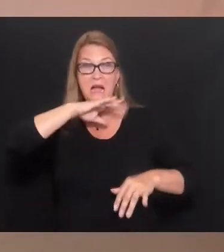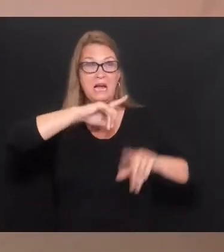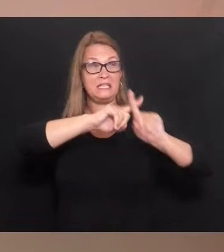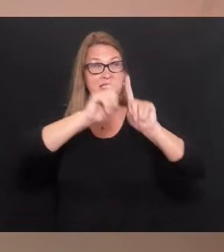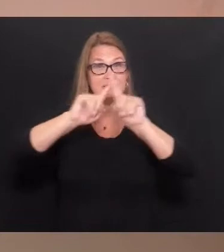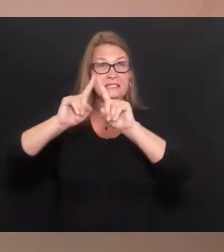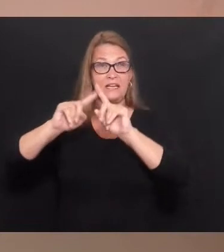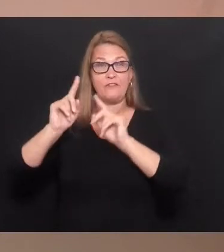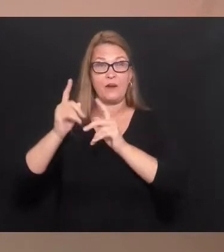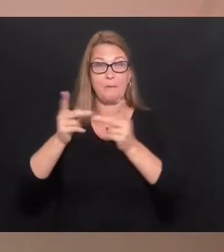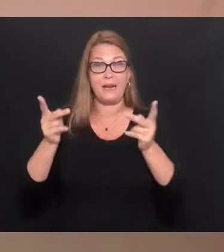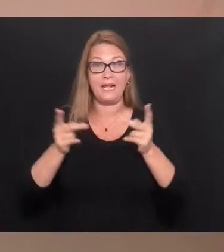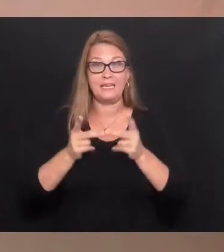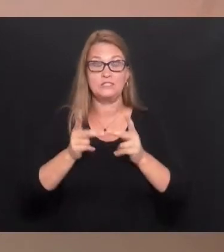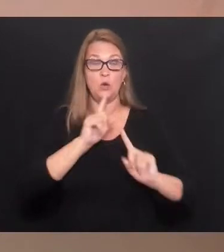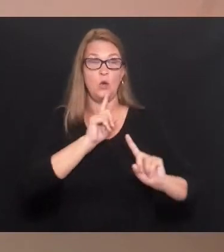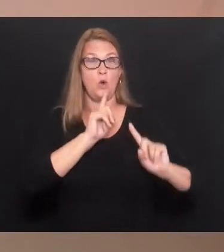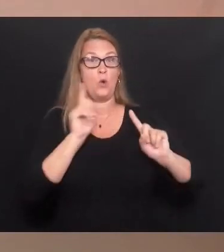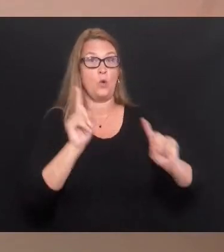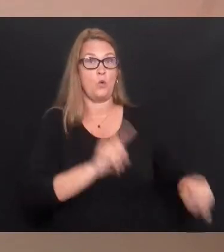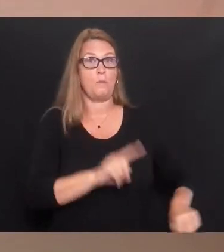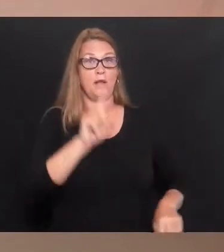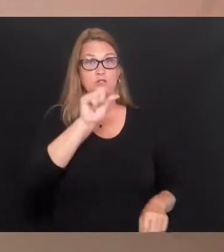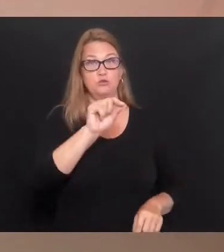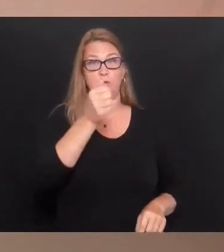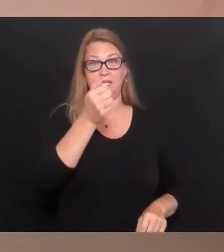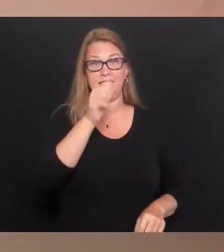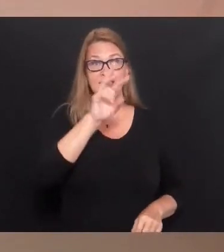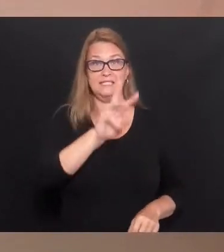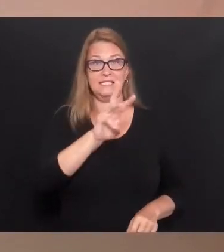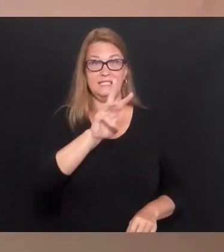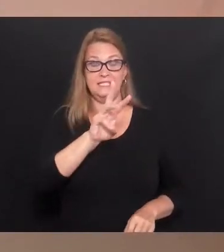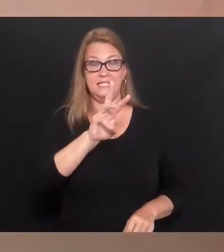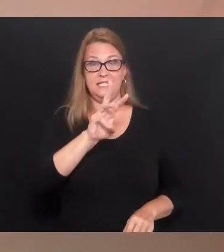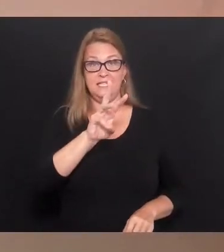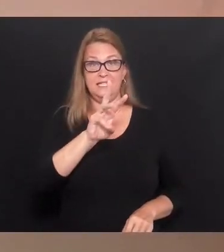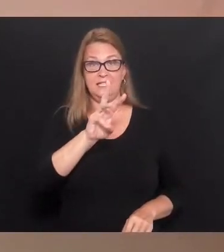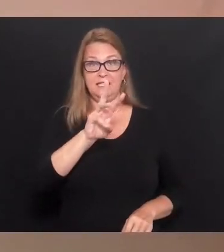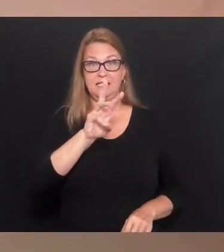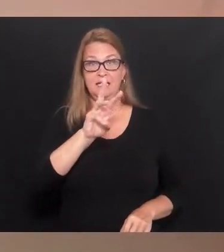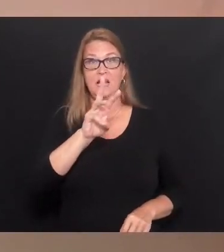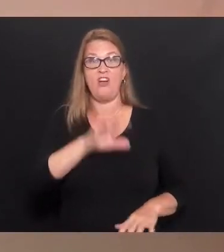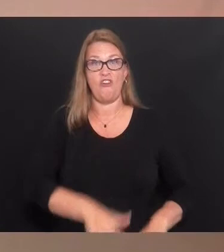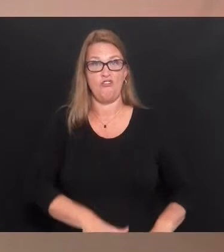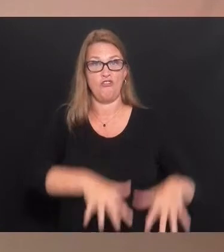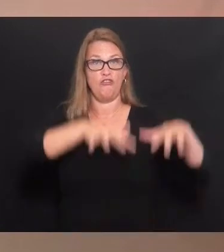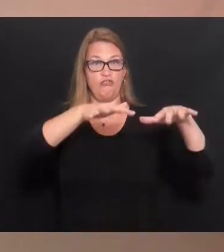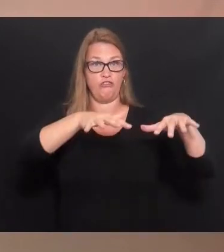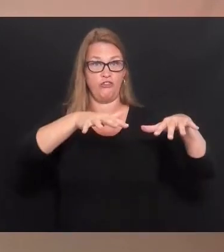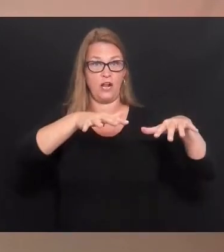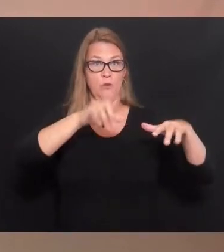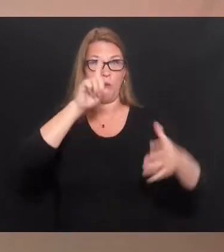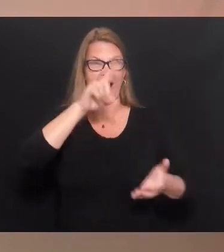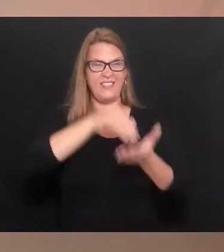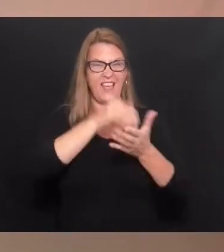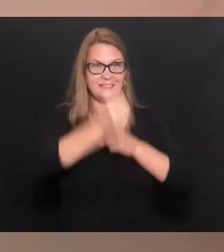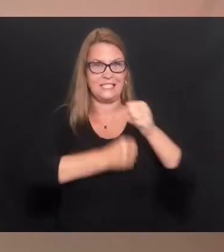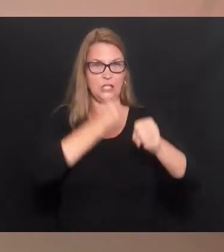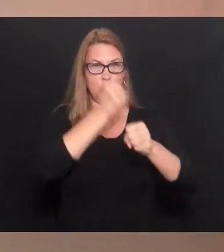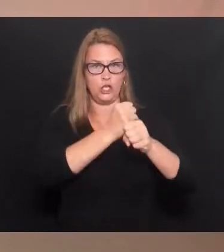to the response to the 2016 1,000-year flood event. A 1,000-year flood